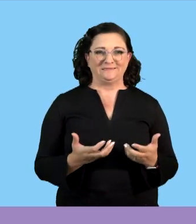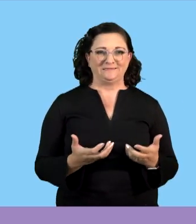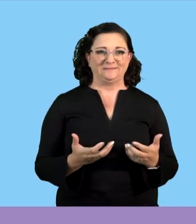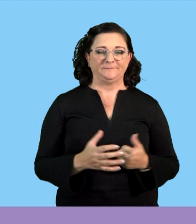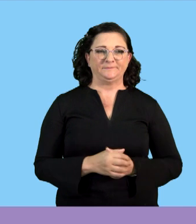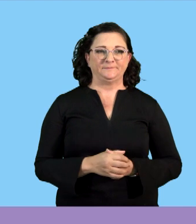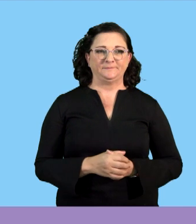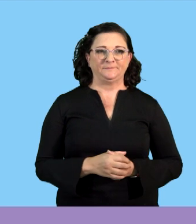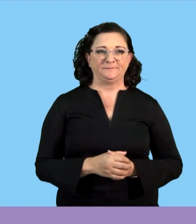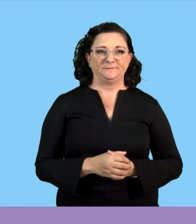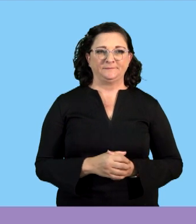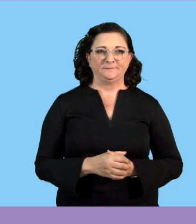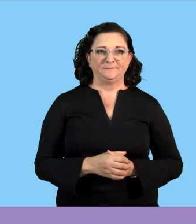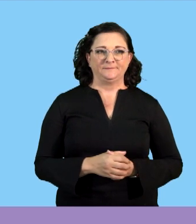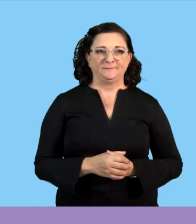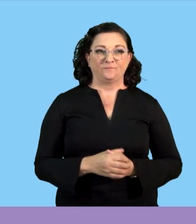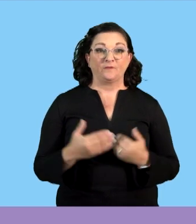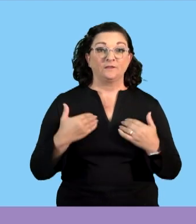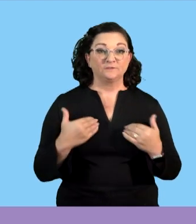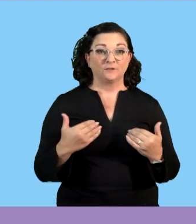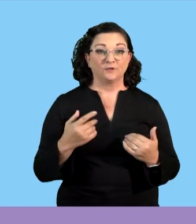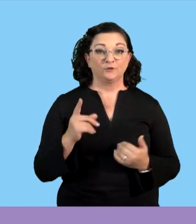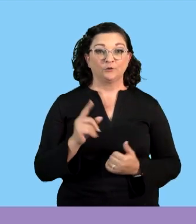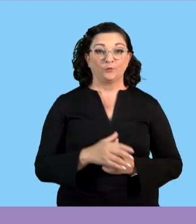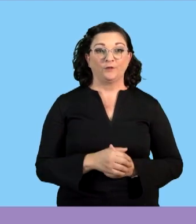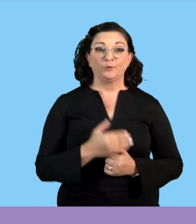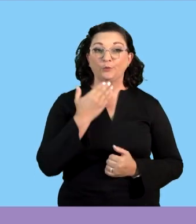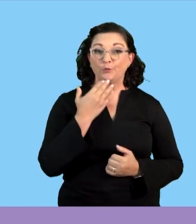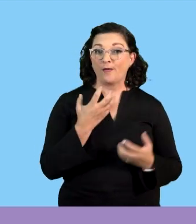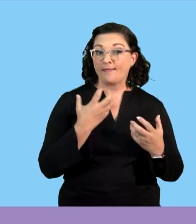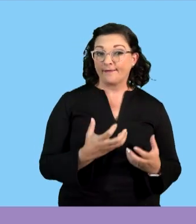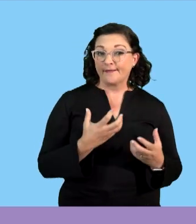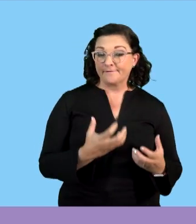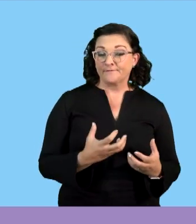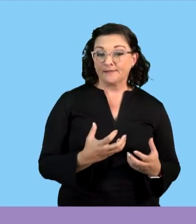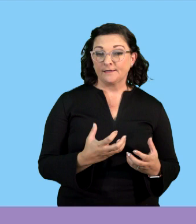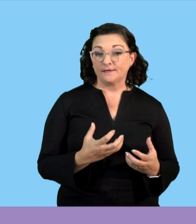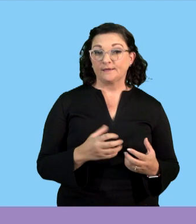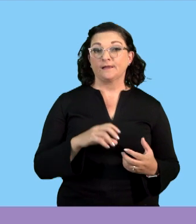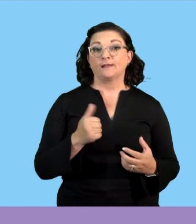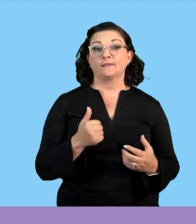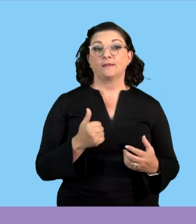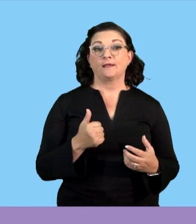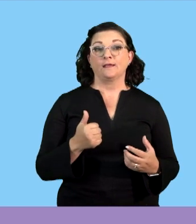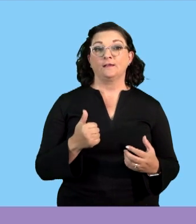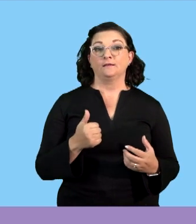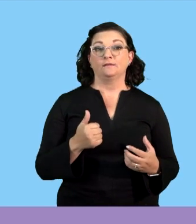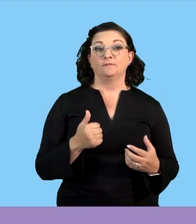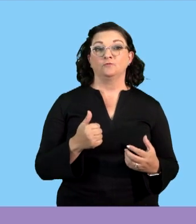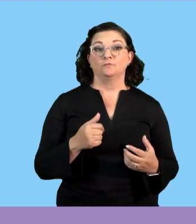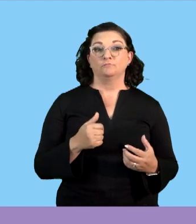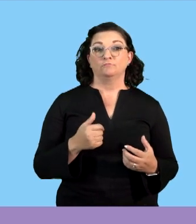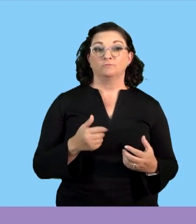mass, which is their weight. We start with the one who is heavier until the one who is